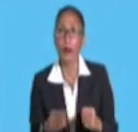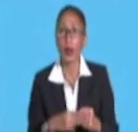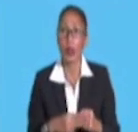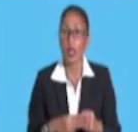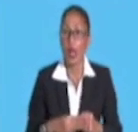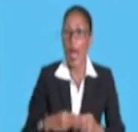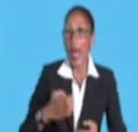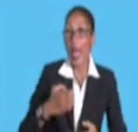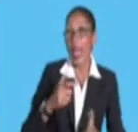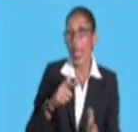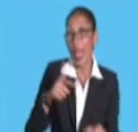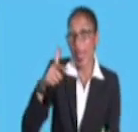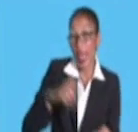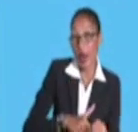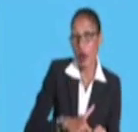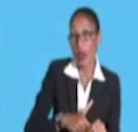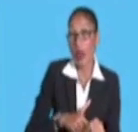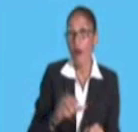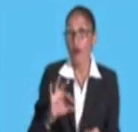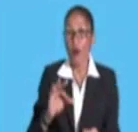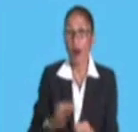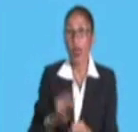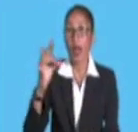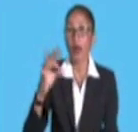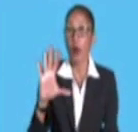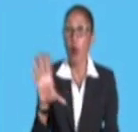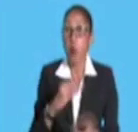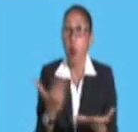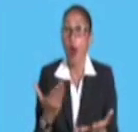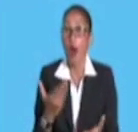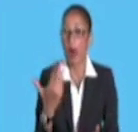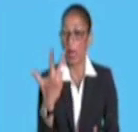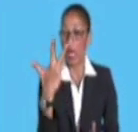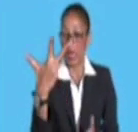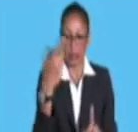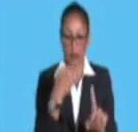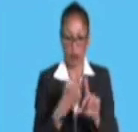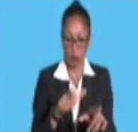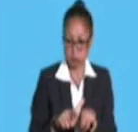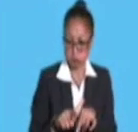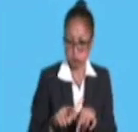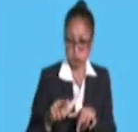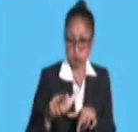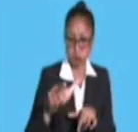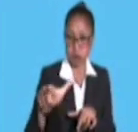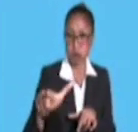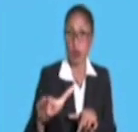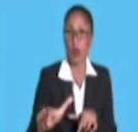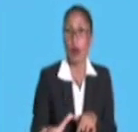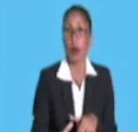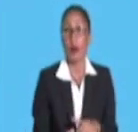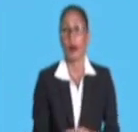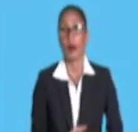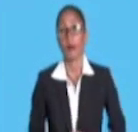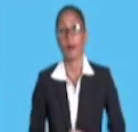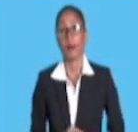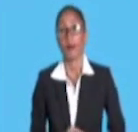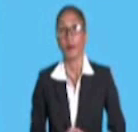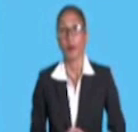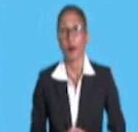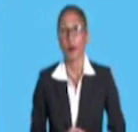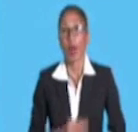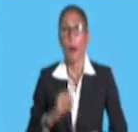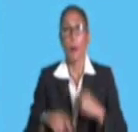liquefied petroleum gas storage tank, almost 8 kilometers of high-density polyethylene trunk main, and